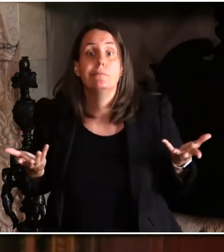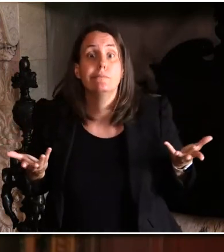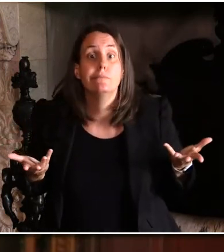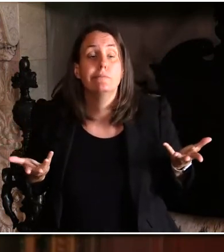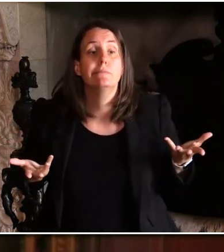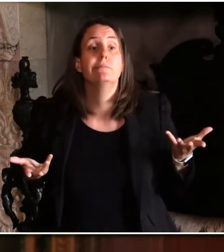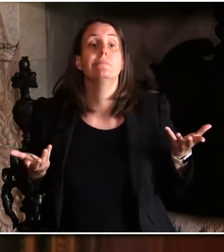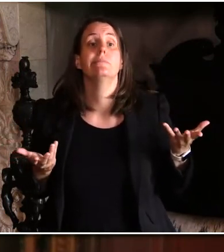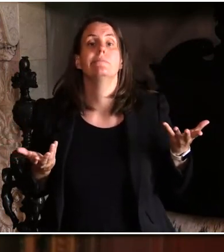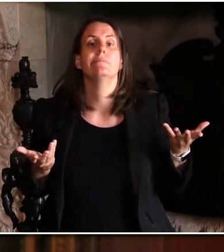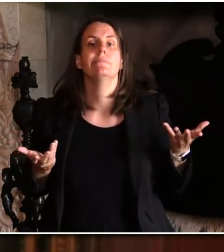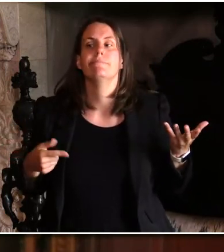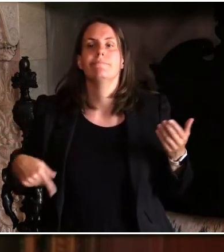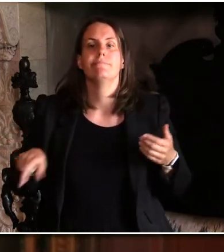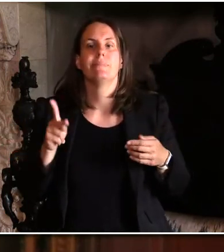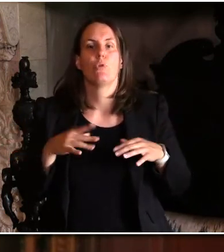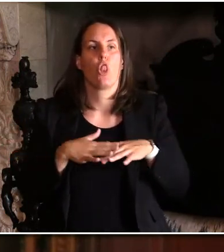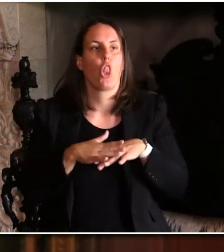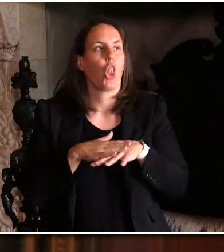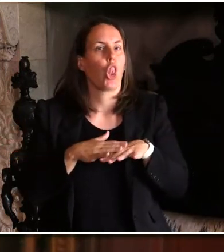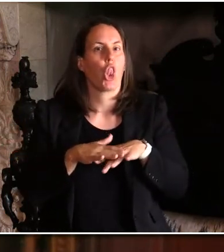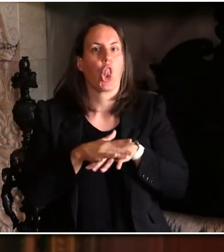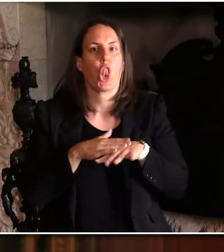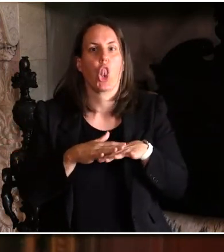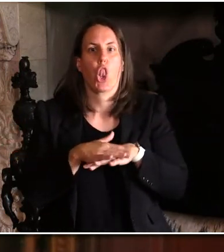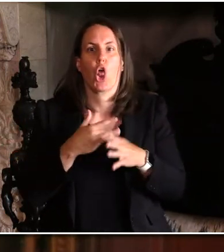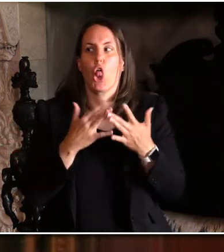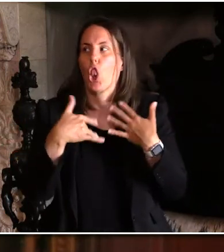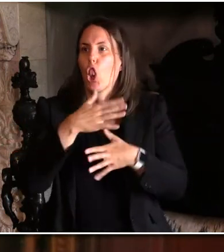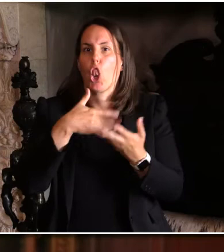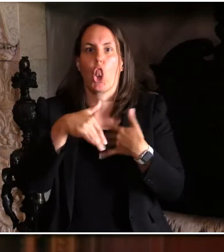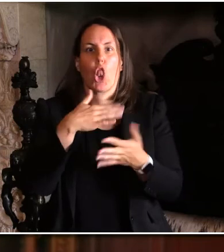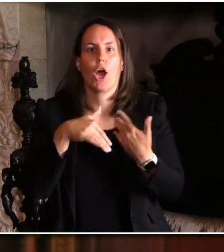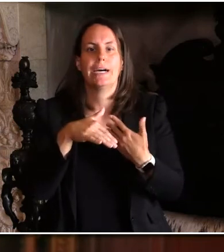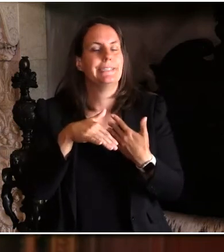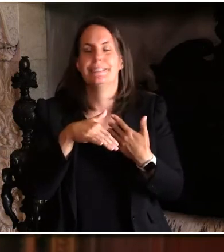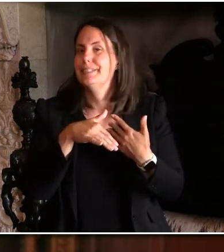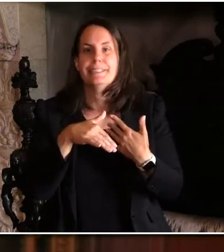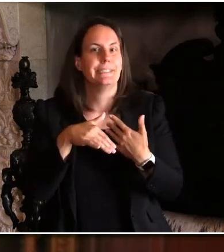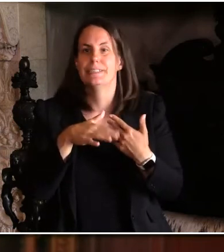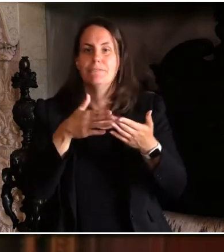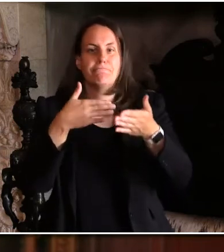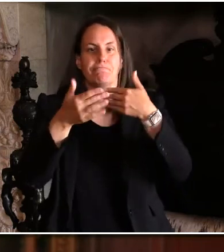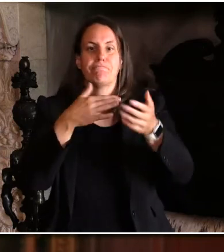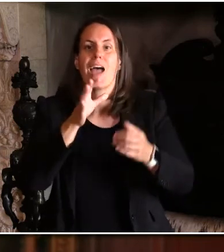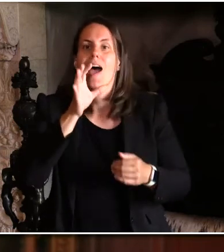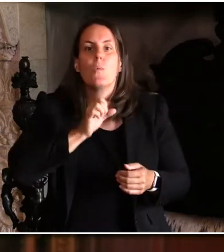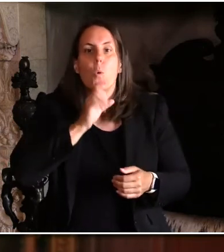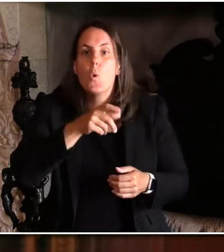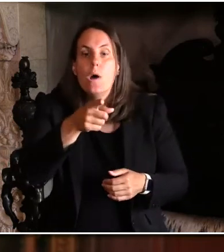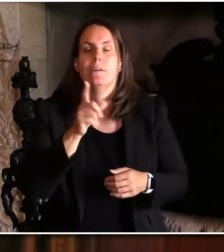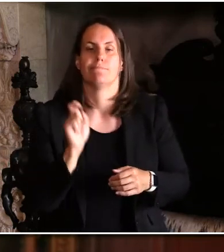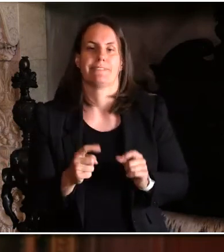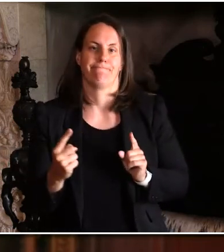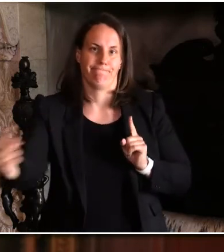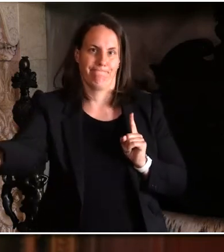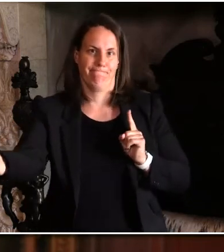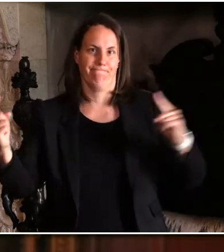important for all of the population, all of the communities, in all settings. Even though the risk of severe disease